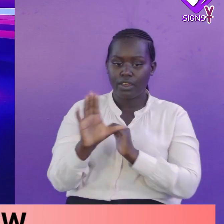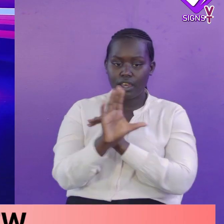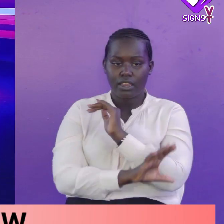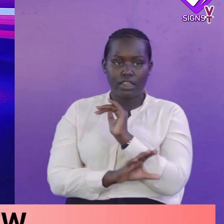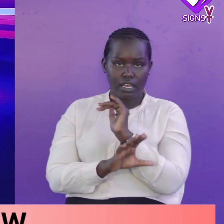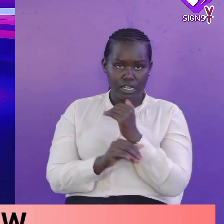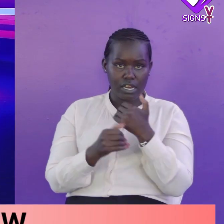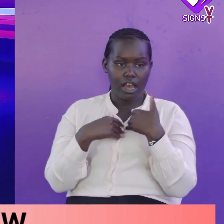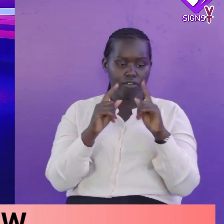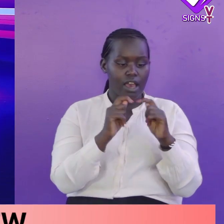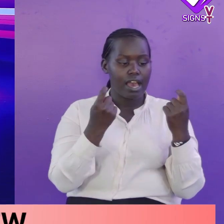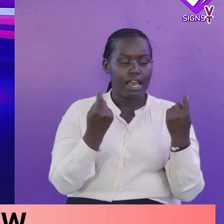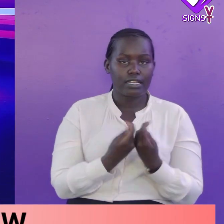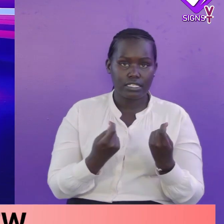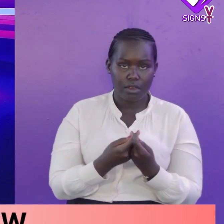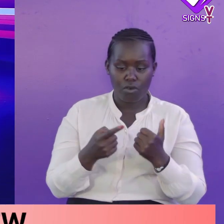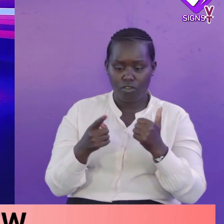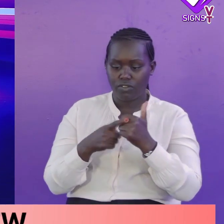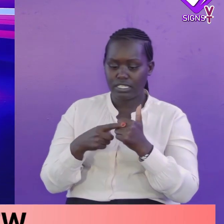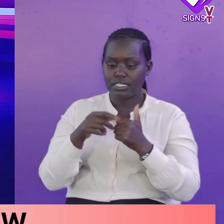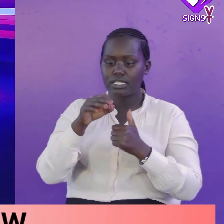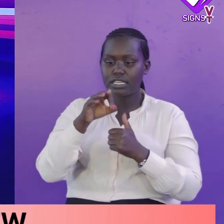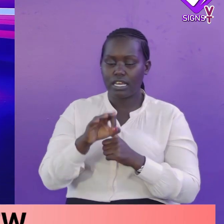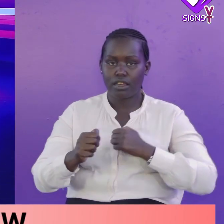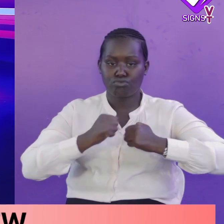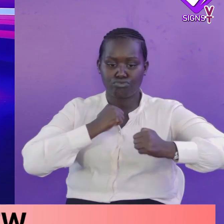formidable squad of 63